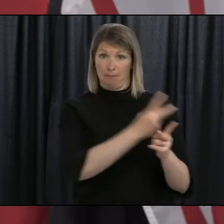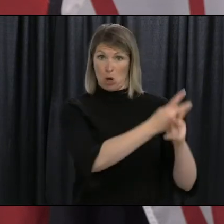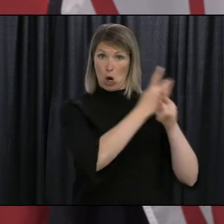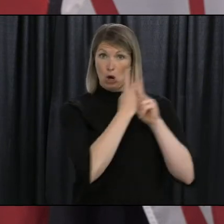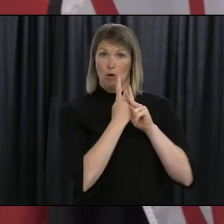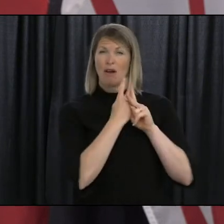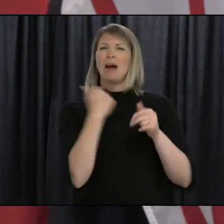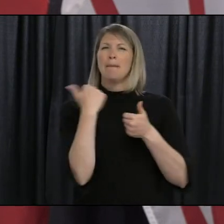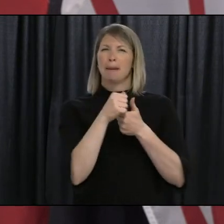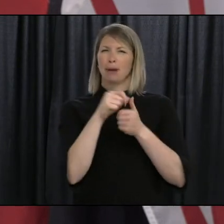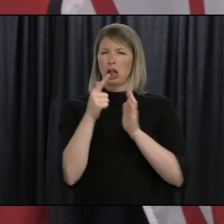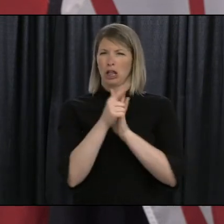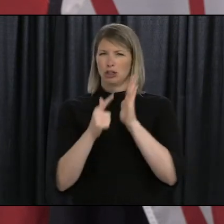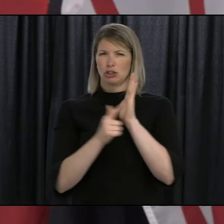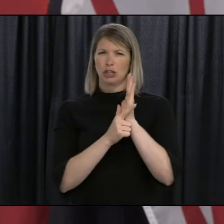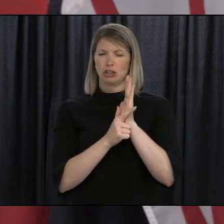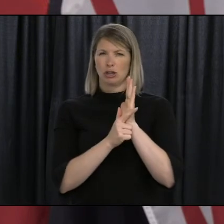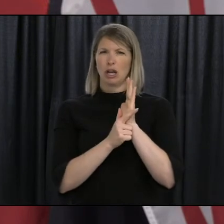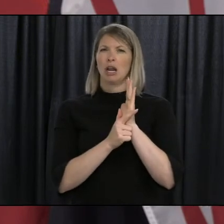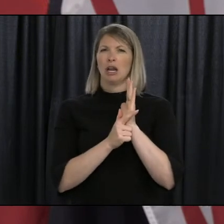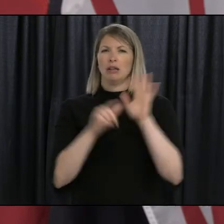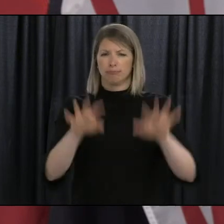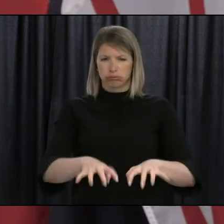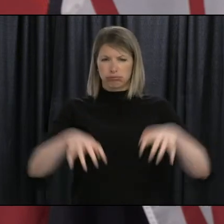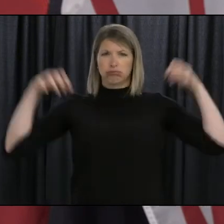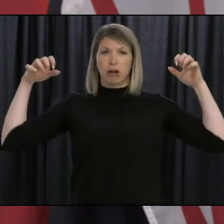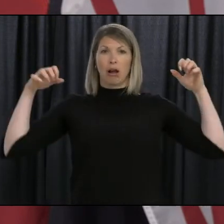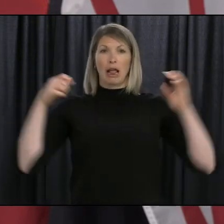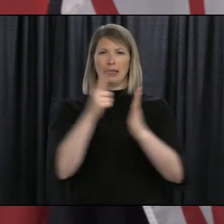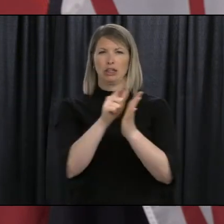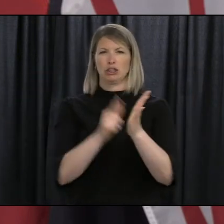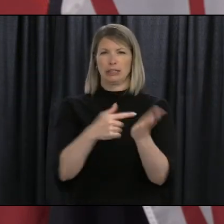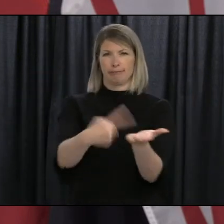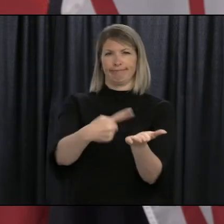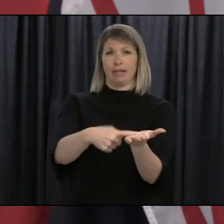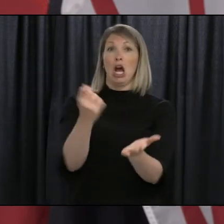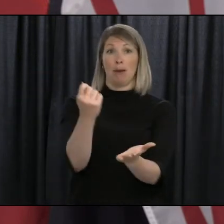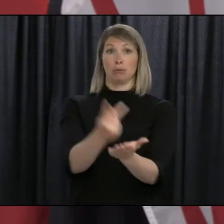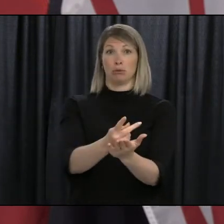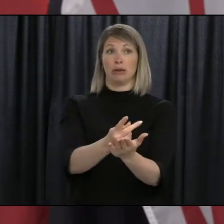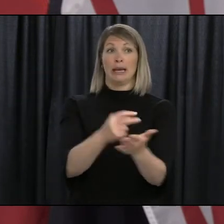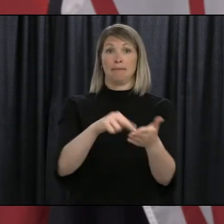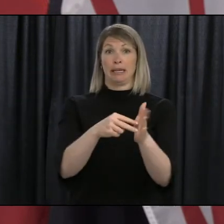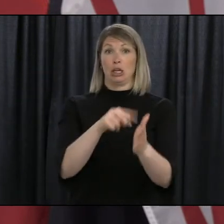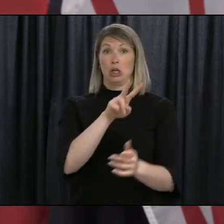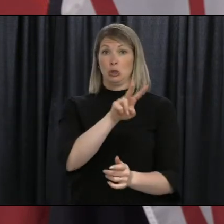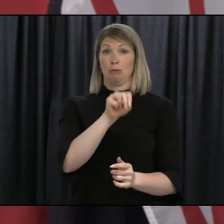through the House of Assembly to borrow. So $1.2 billion.